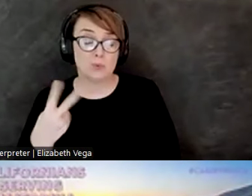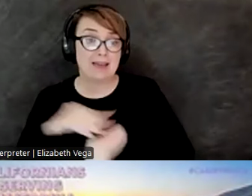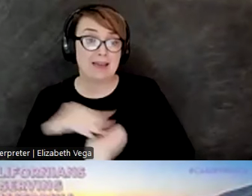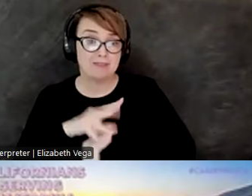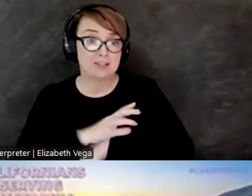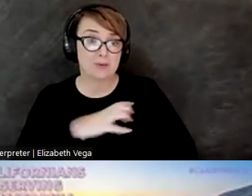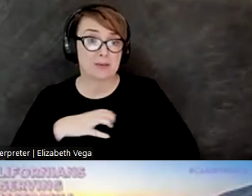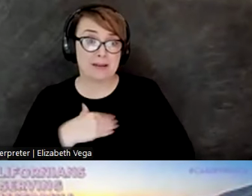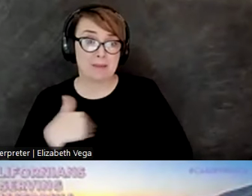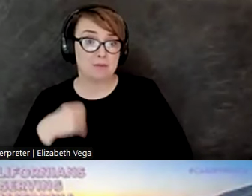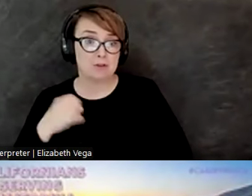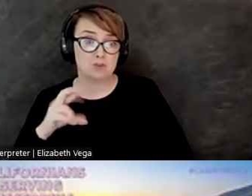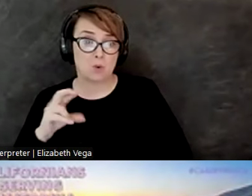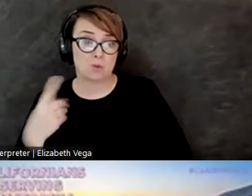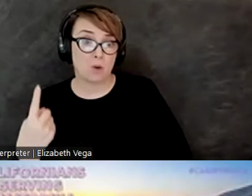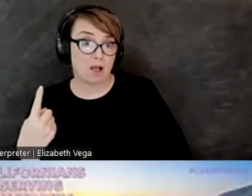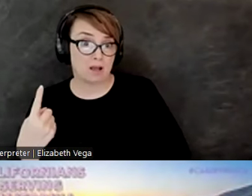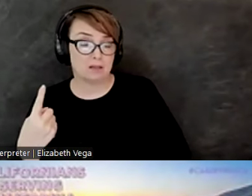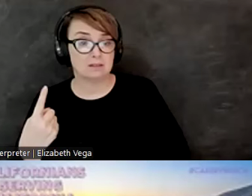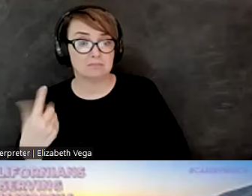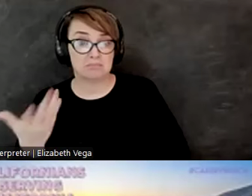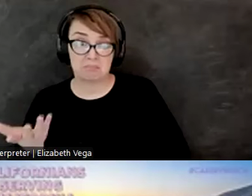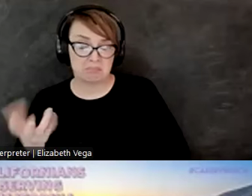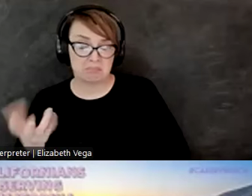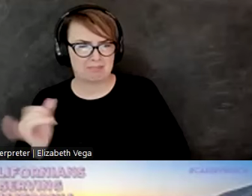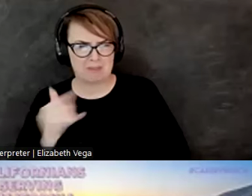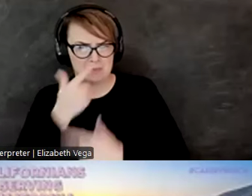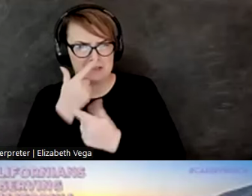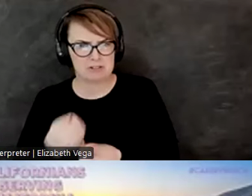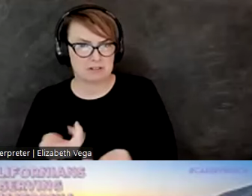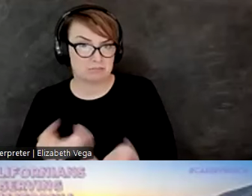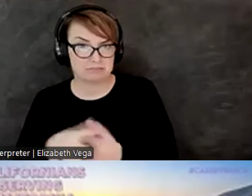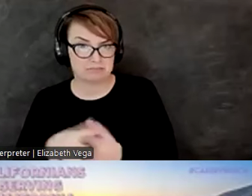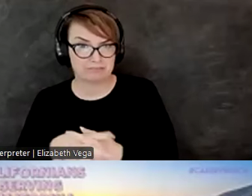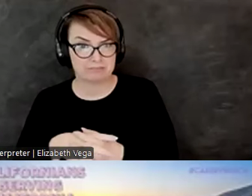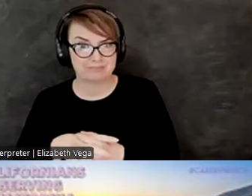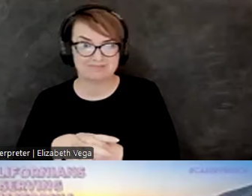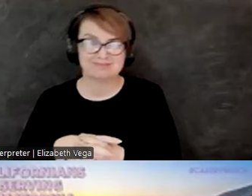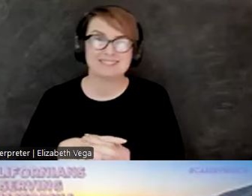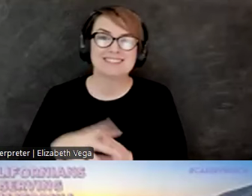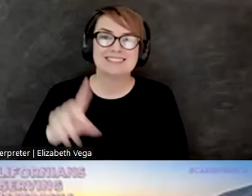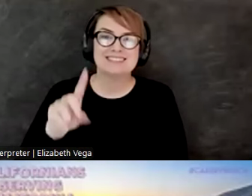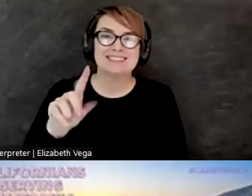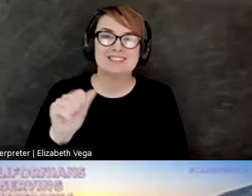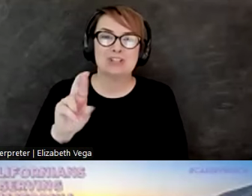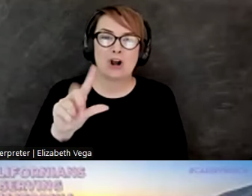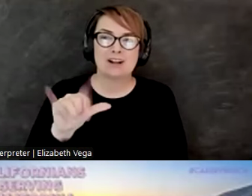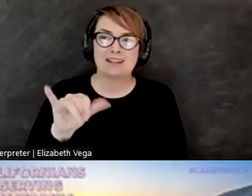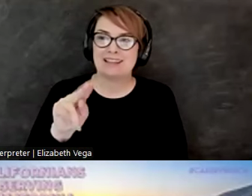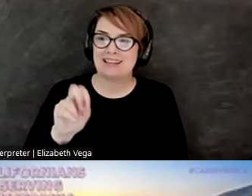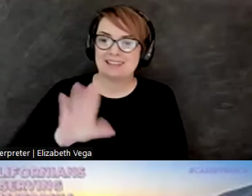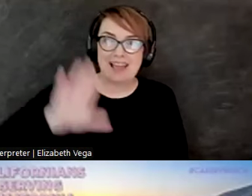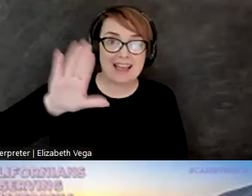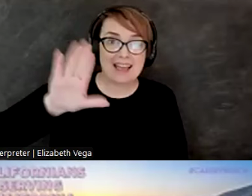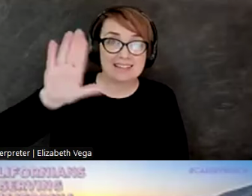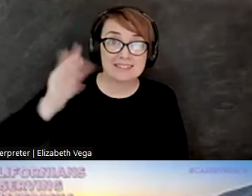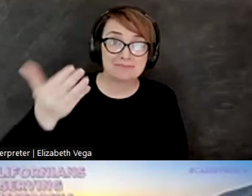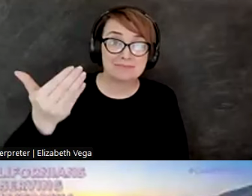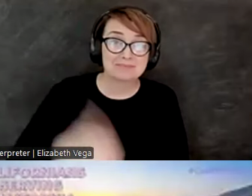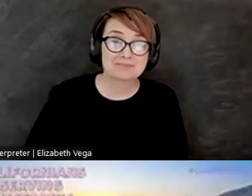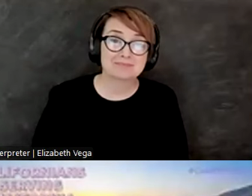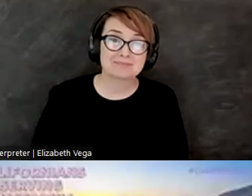or one, but that's a sort of an interesting less than three. Yeah. Okay, Darlene, I see your hand. Please go ahead.